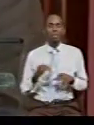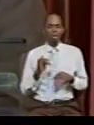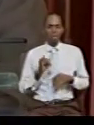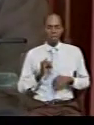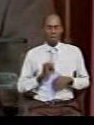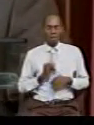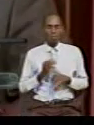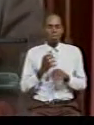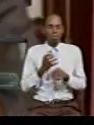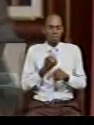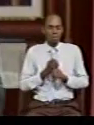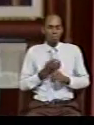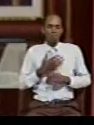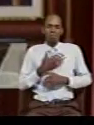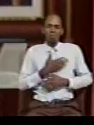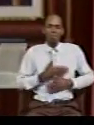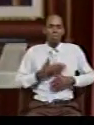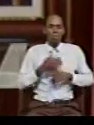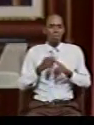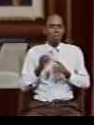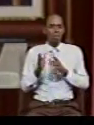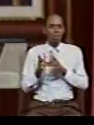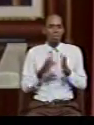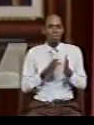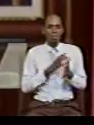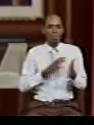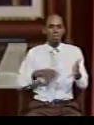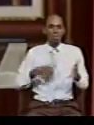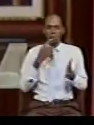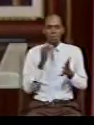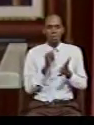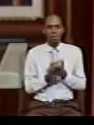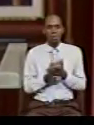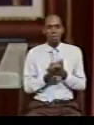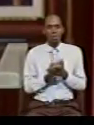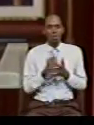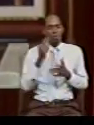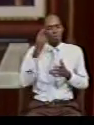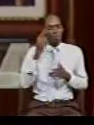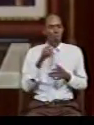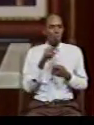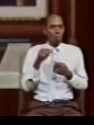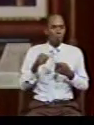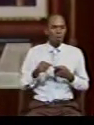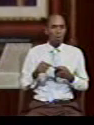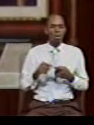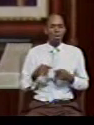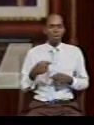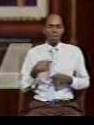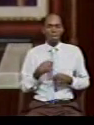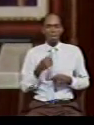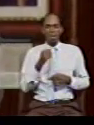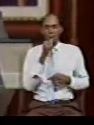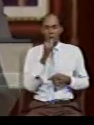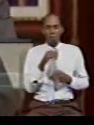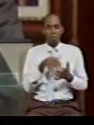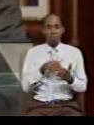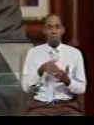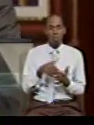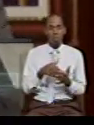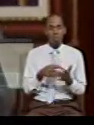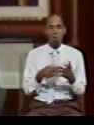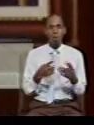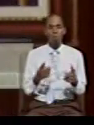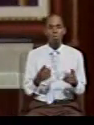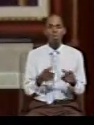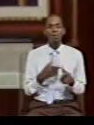For Christ's sake, look at this. For when I am weak, then